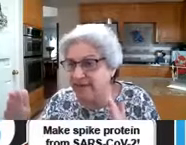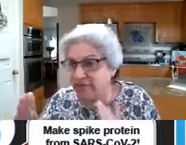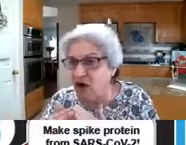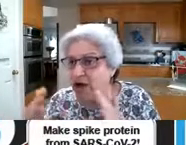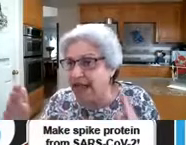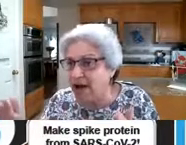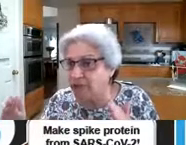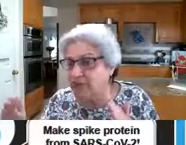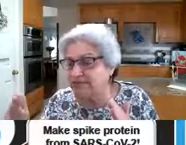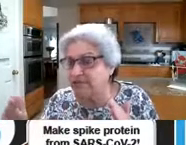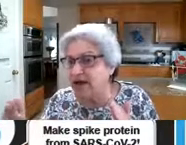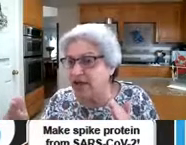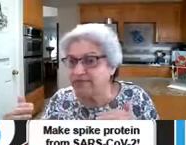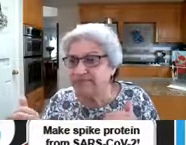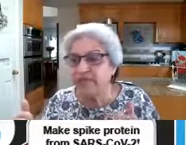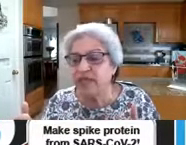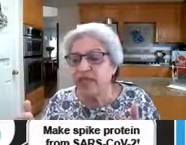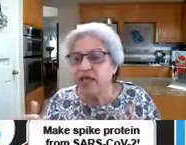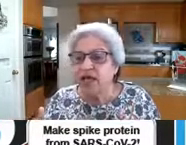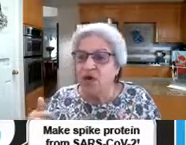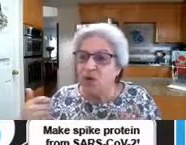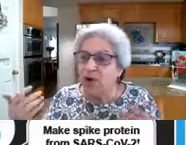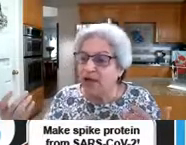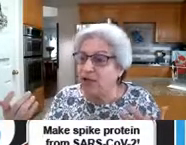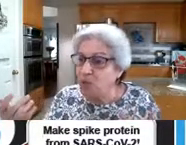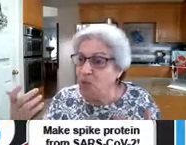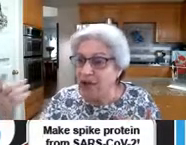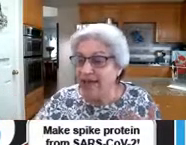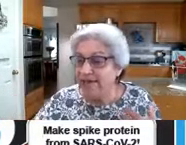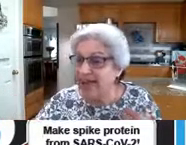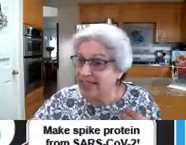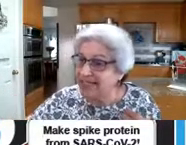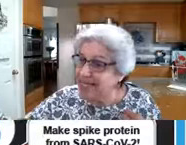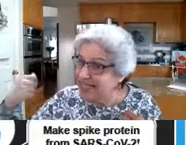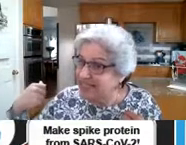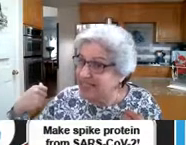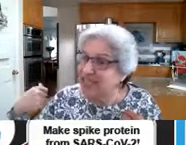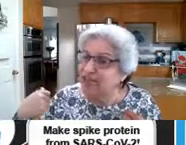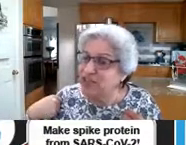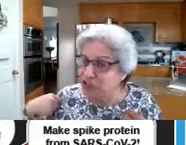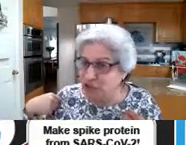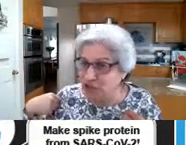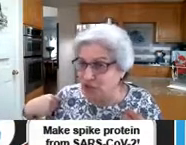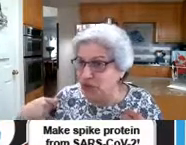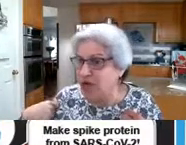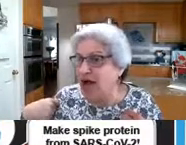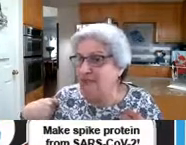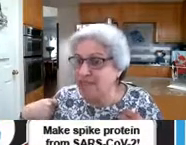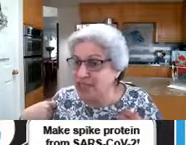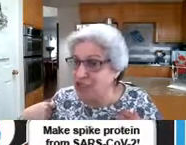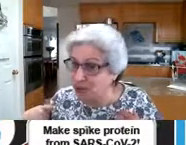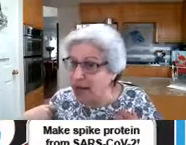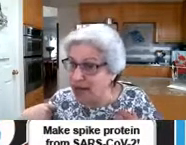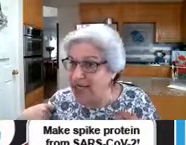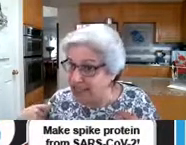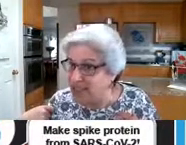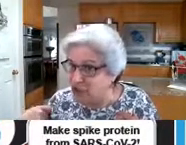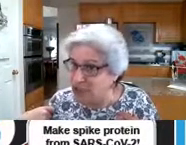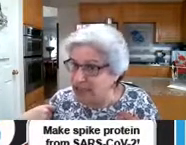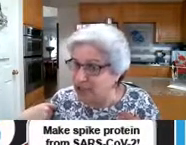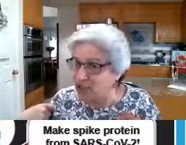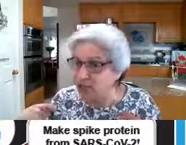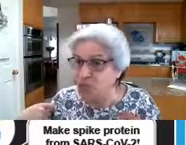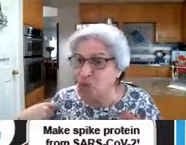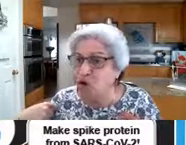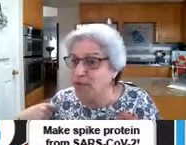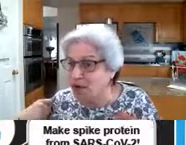of that thawed out vial. Well, when that vaccine gets given to you, obviously your body is a